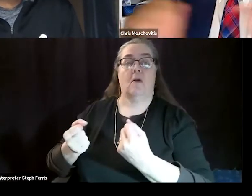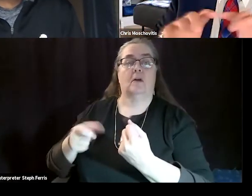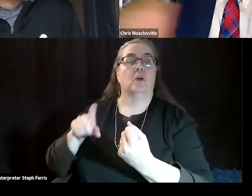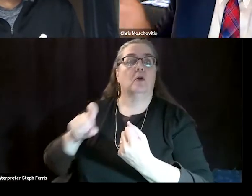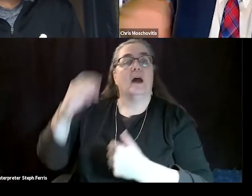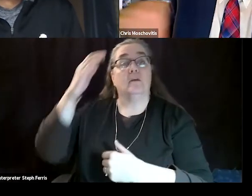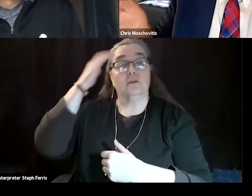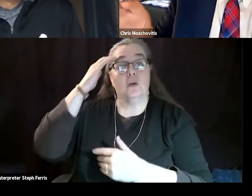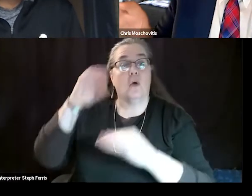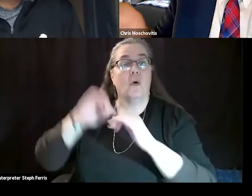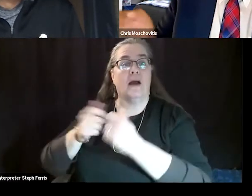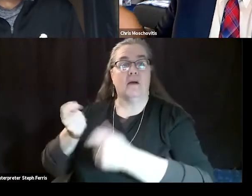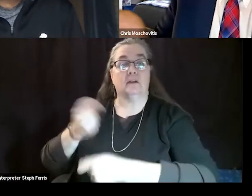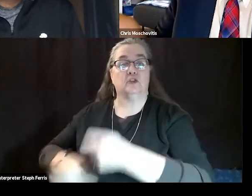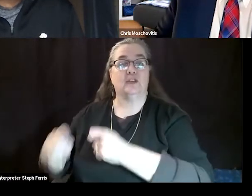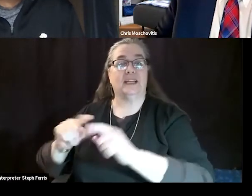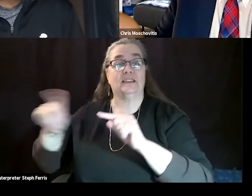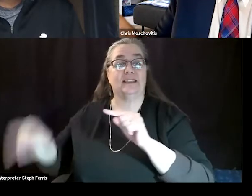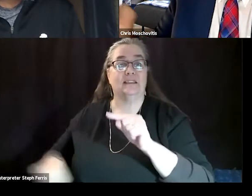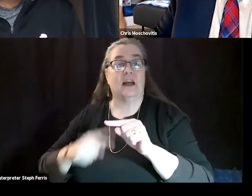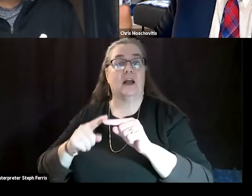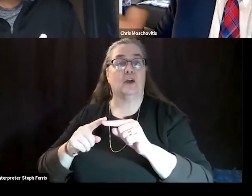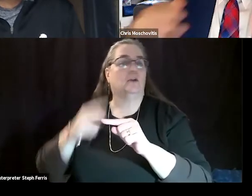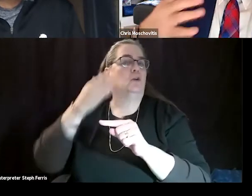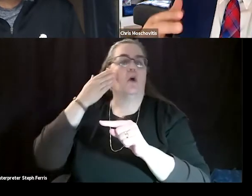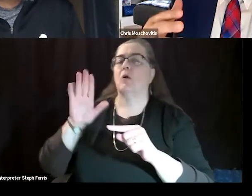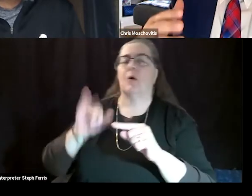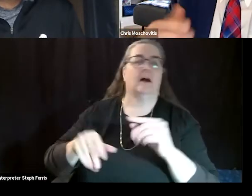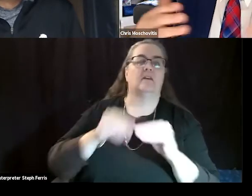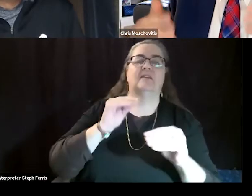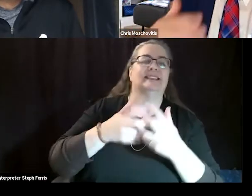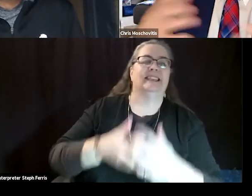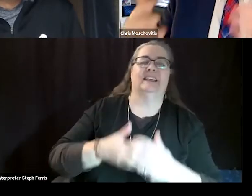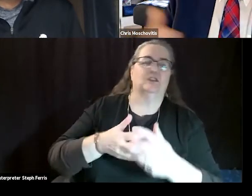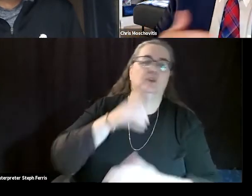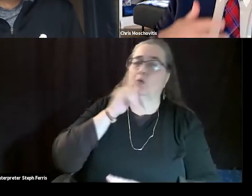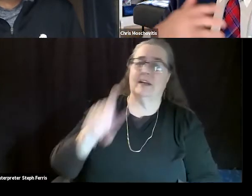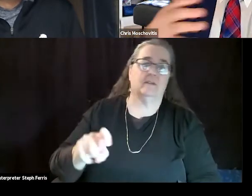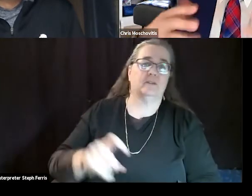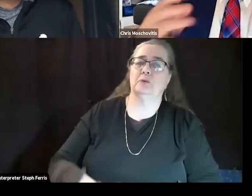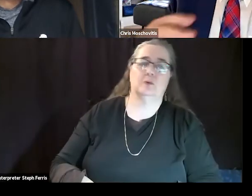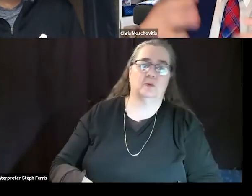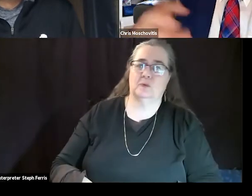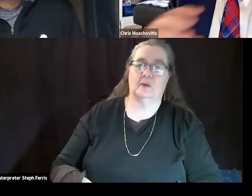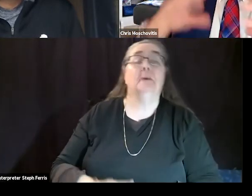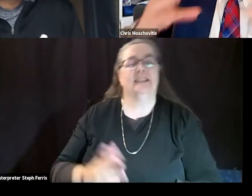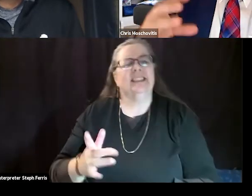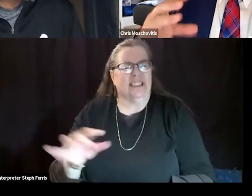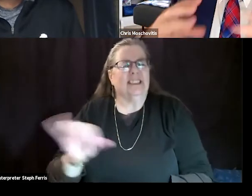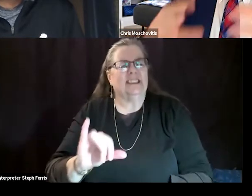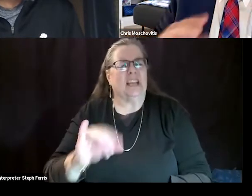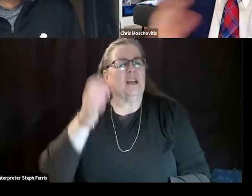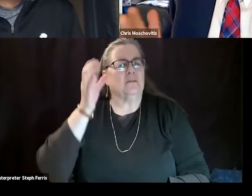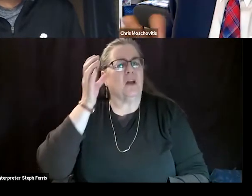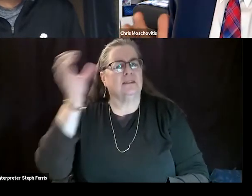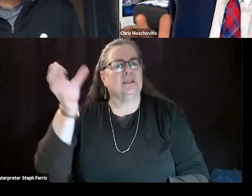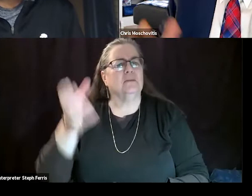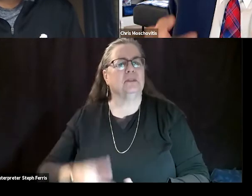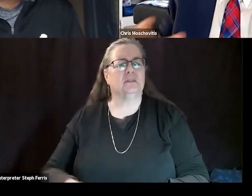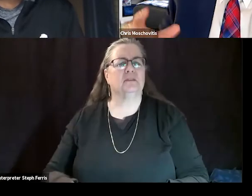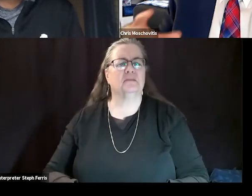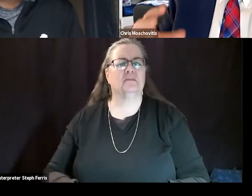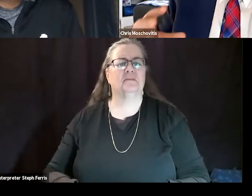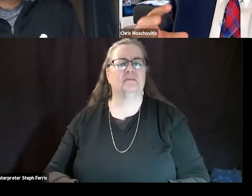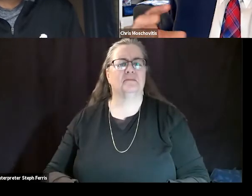accepted level of engagement in order for you to be on the street. Okay, something similar, but this is where the conversation needs to